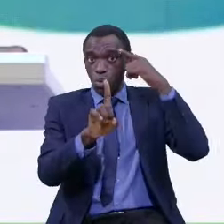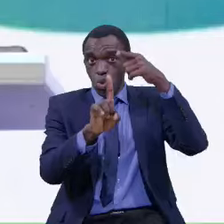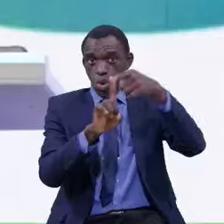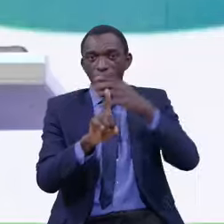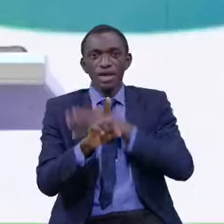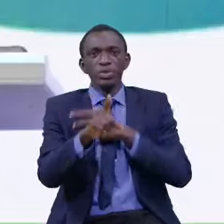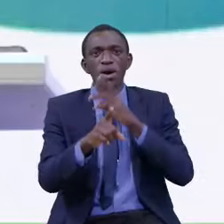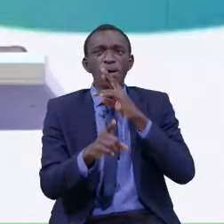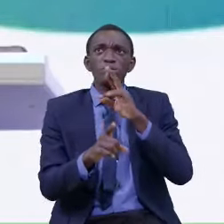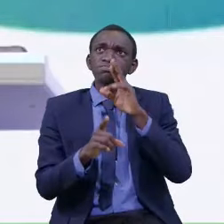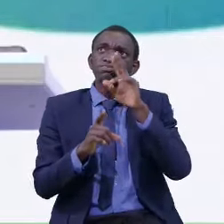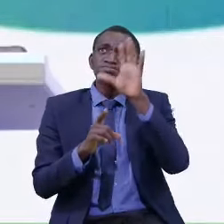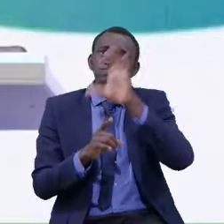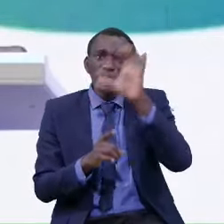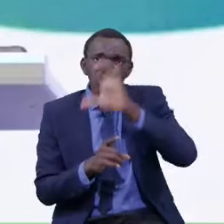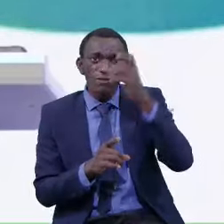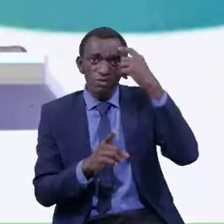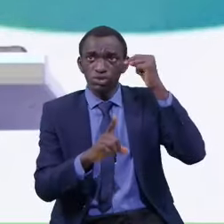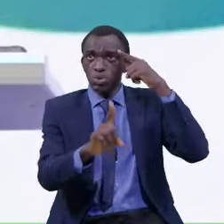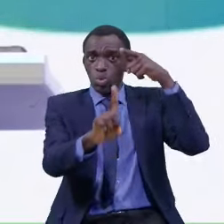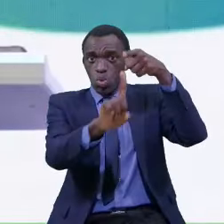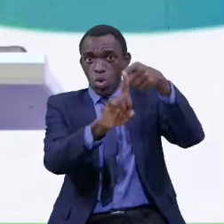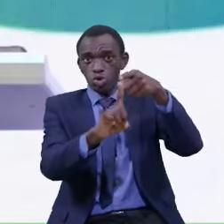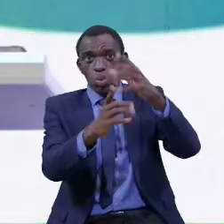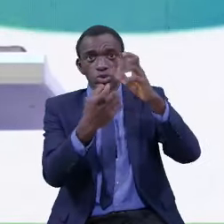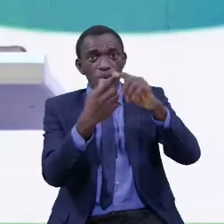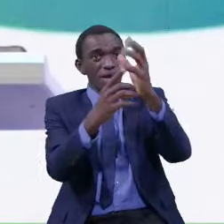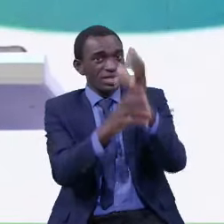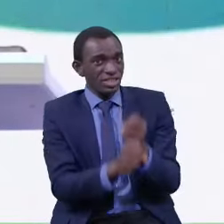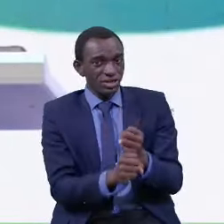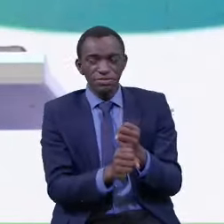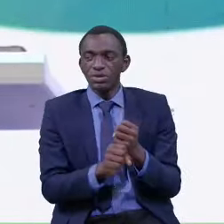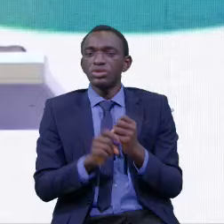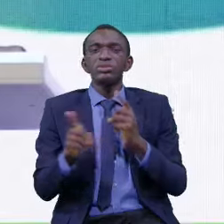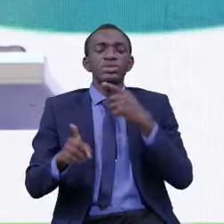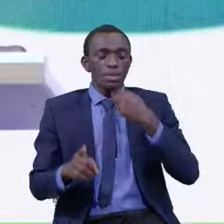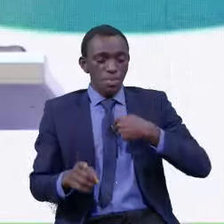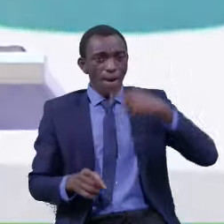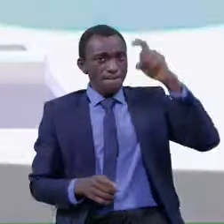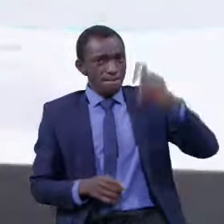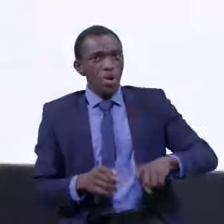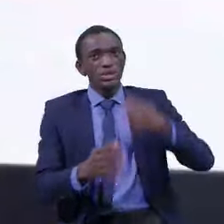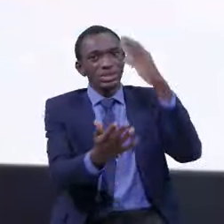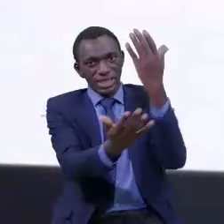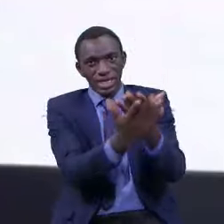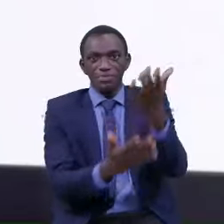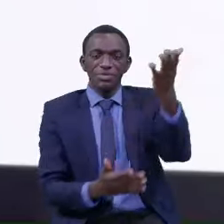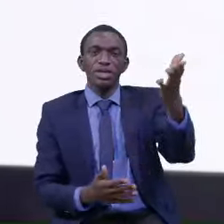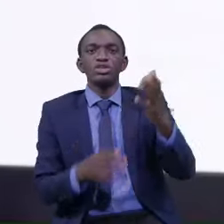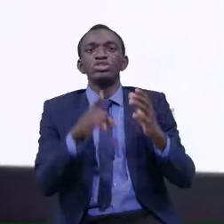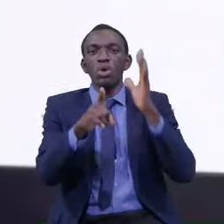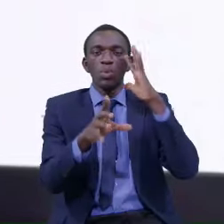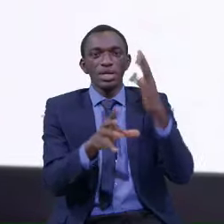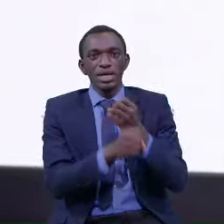the goal, you'll say, I must get there. You will get there. I